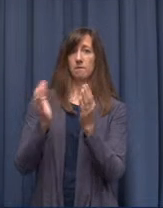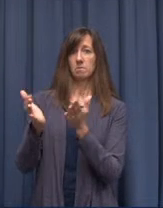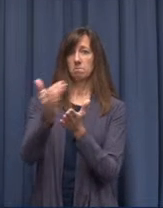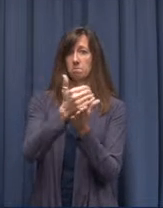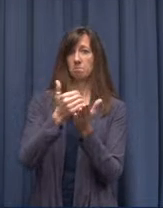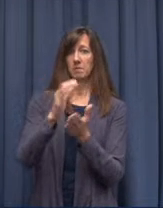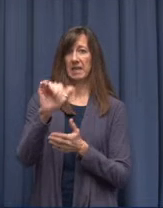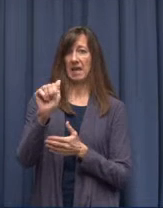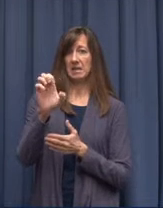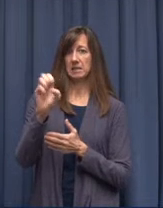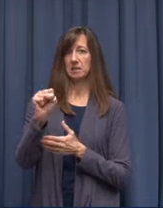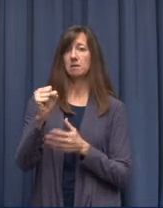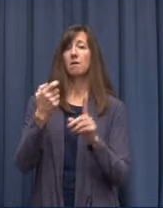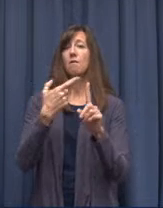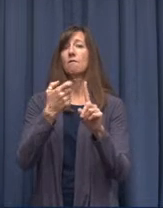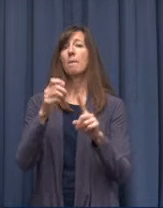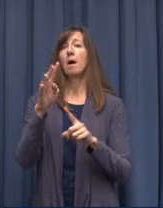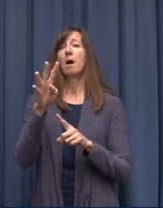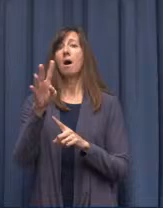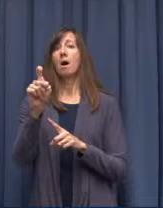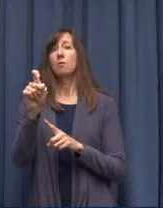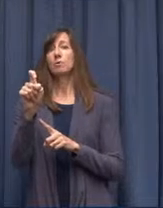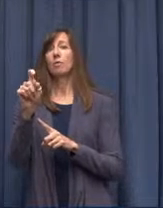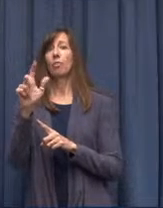almost 134,000 tested.